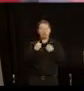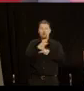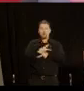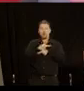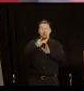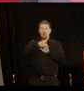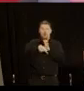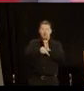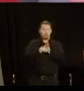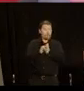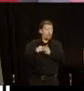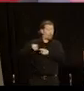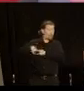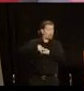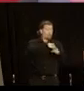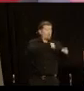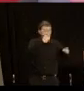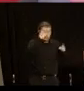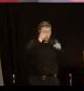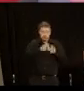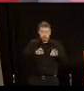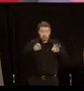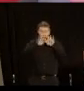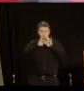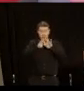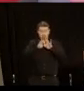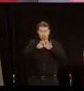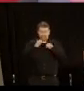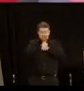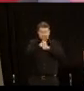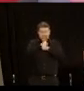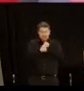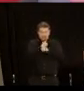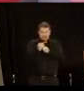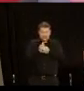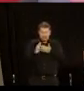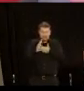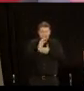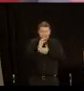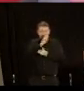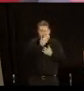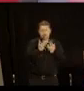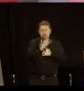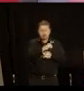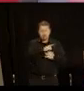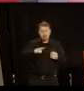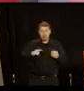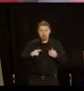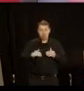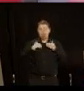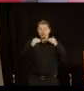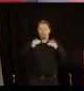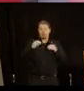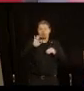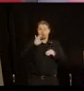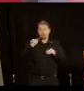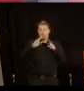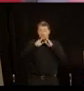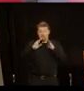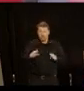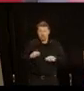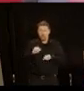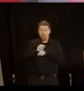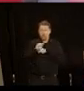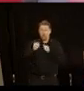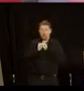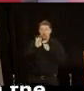is important gets makes its way through the legislature and the Florida House, as well as partnering with the Florida Senate